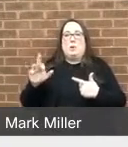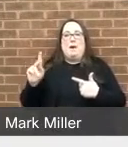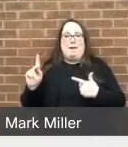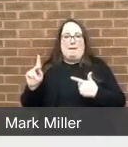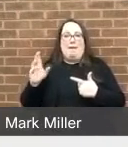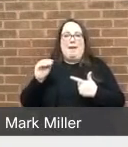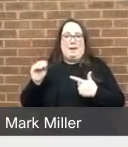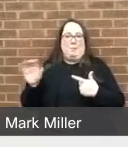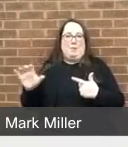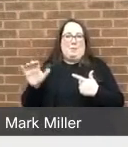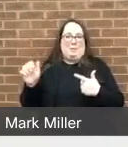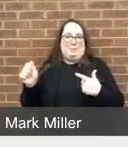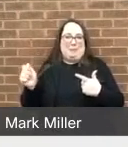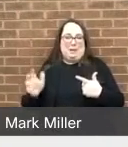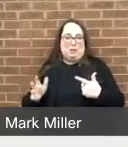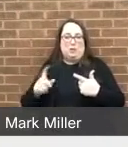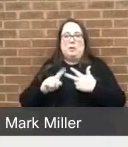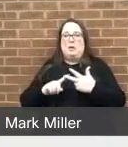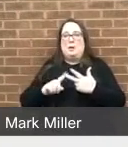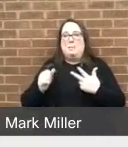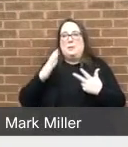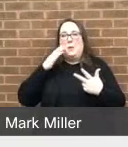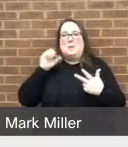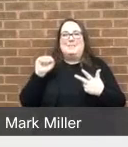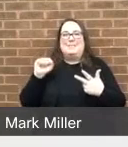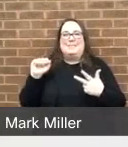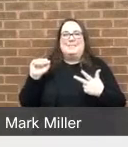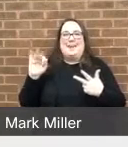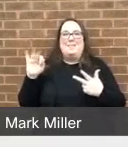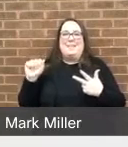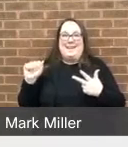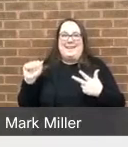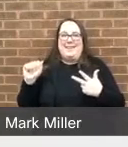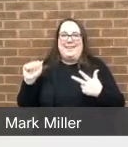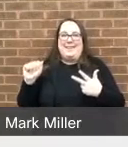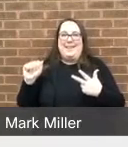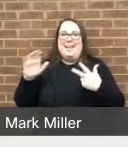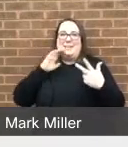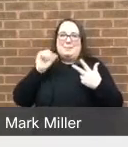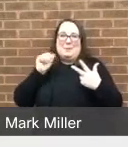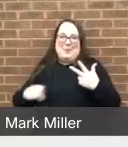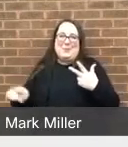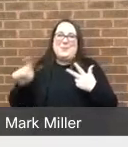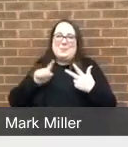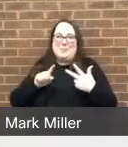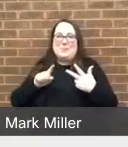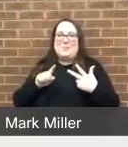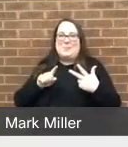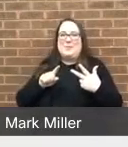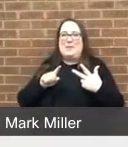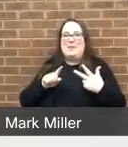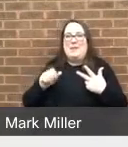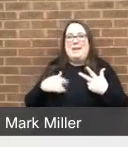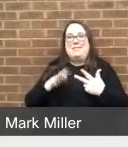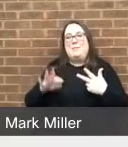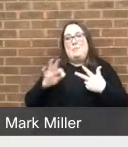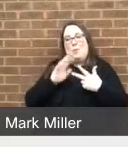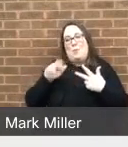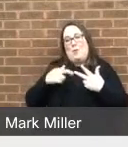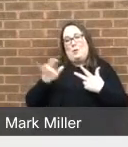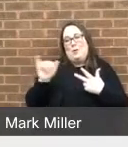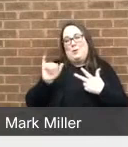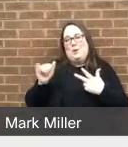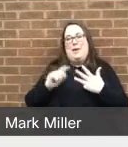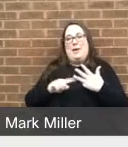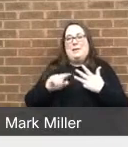Manager. And then many of you know Safa, who has communicating with you, who is also playing a role. And thank you to Yolanda